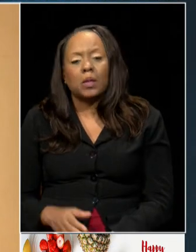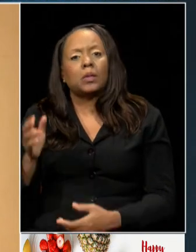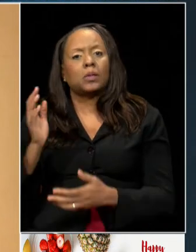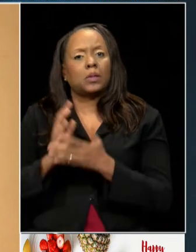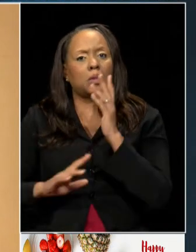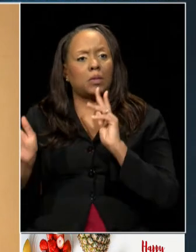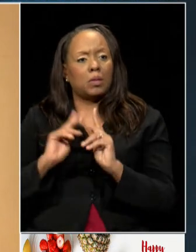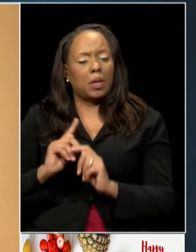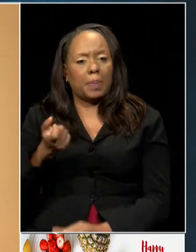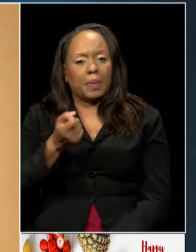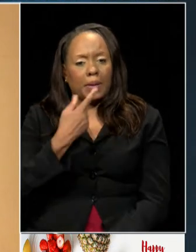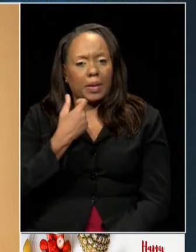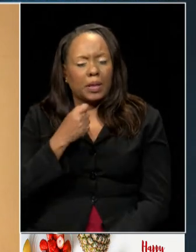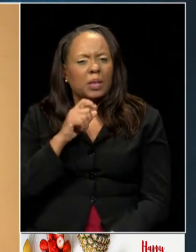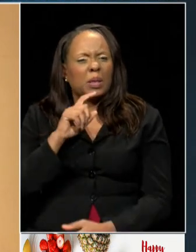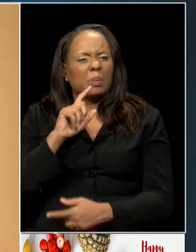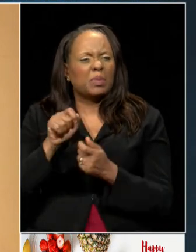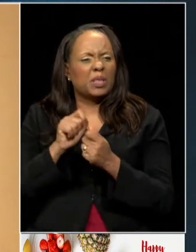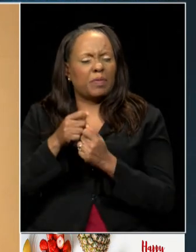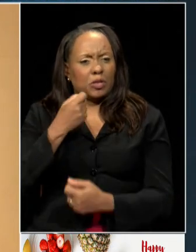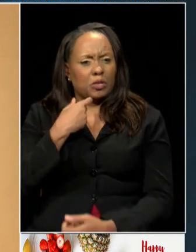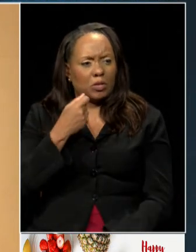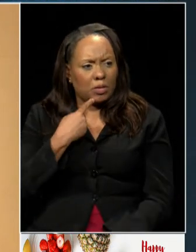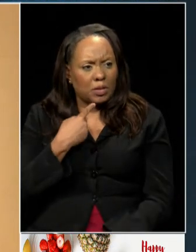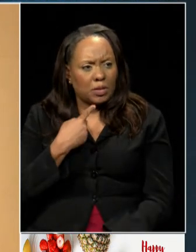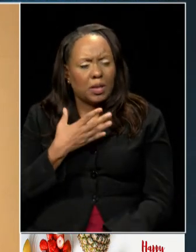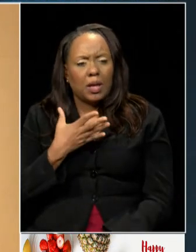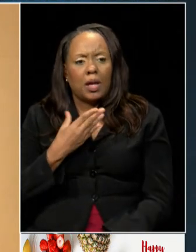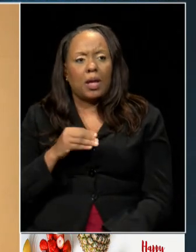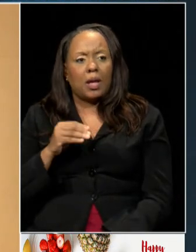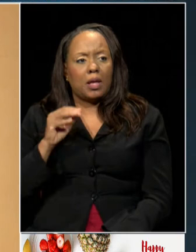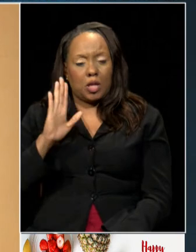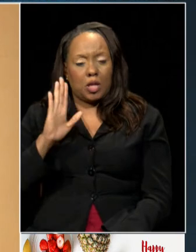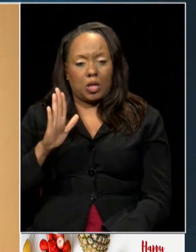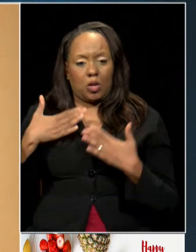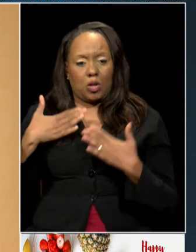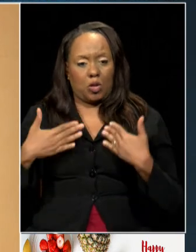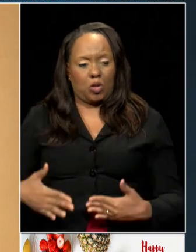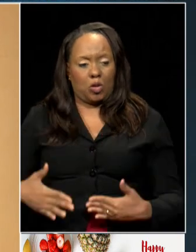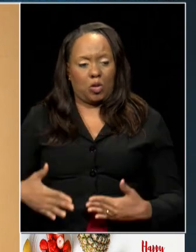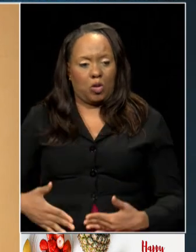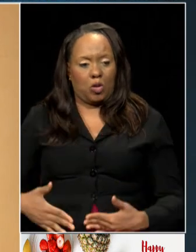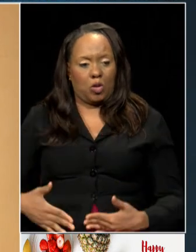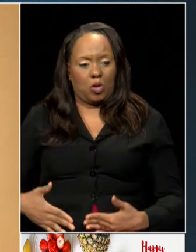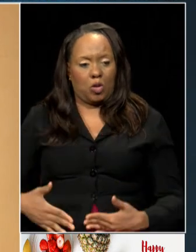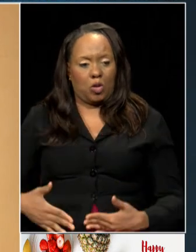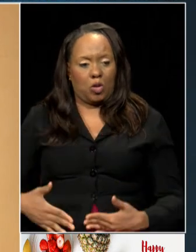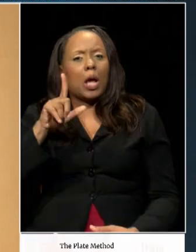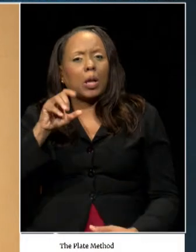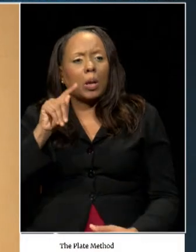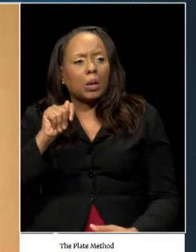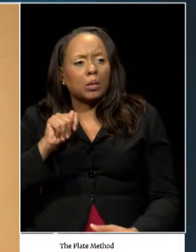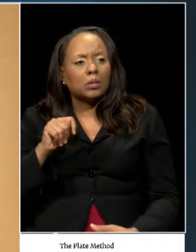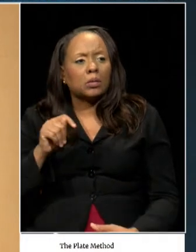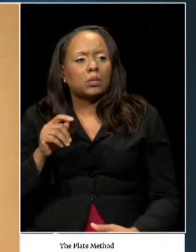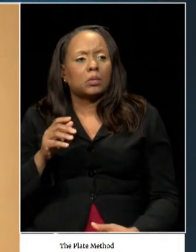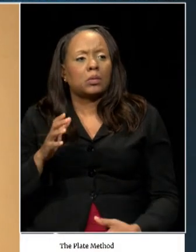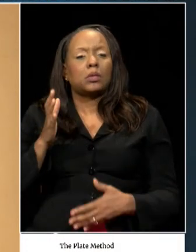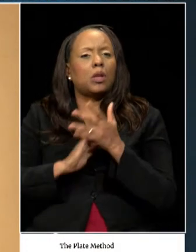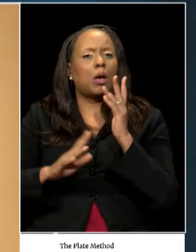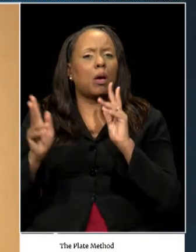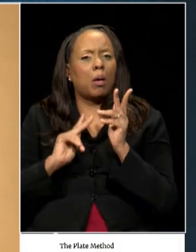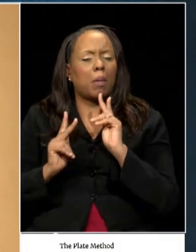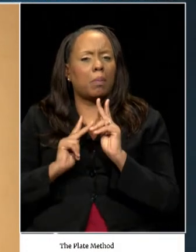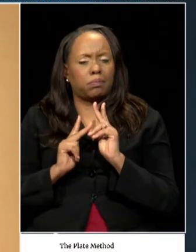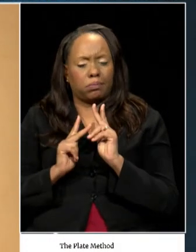ability of your blood to clot. It acts by antagonizing the action of vitamin K-dependent clotting factors in